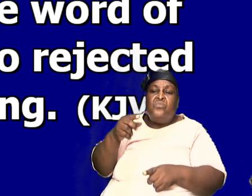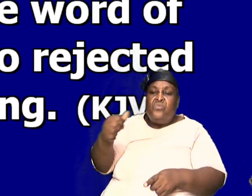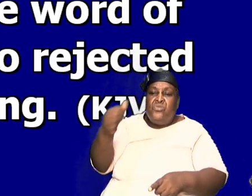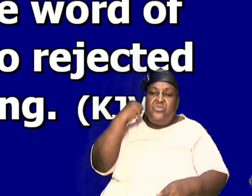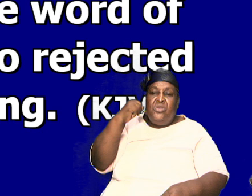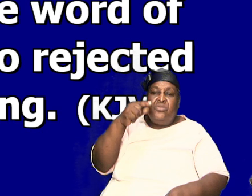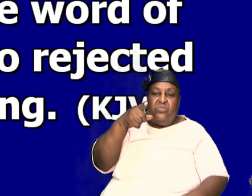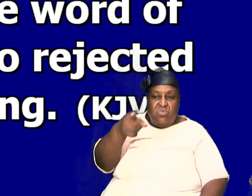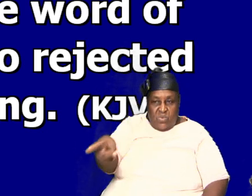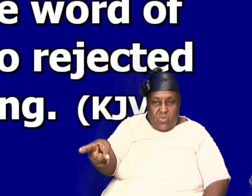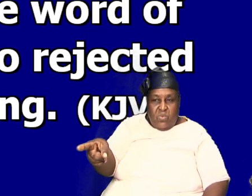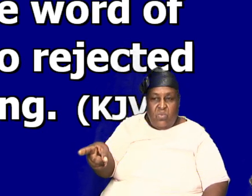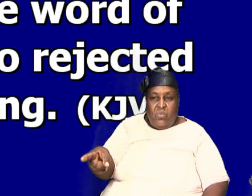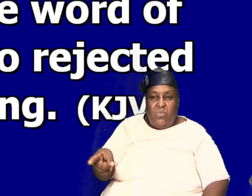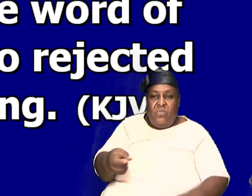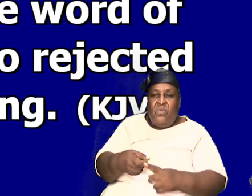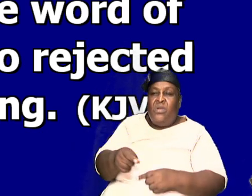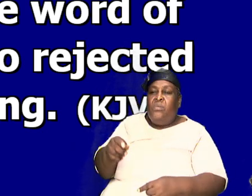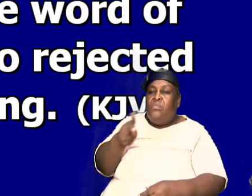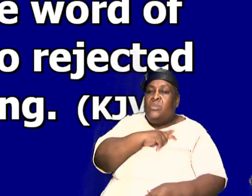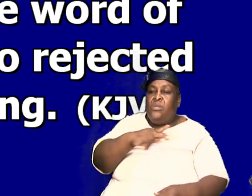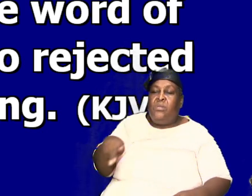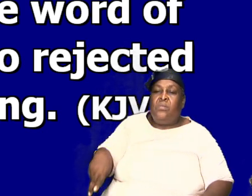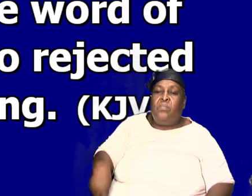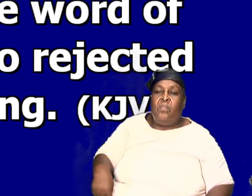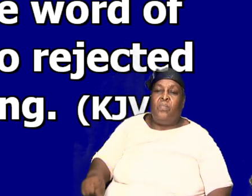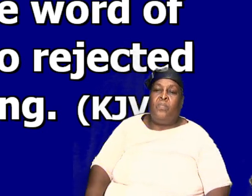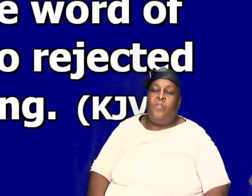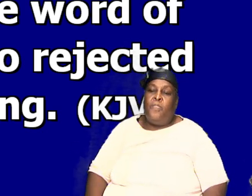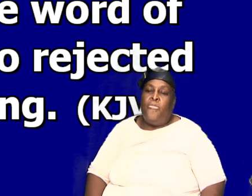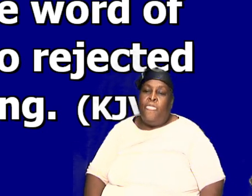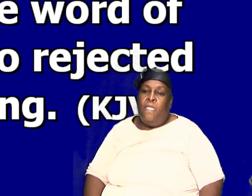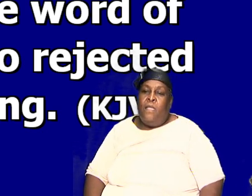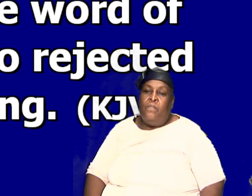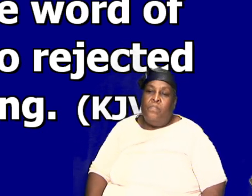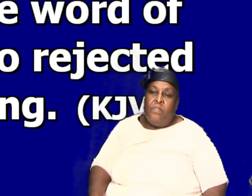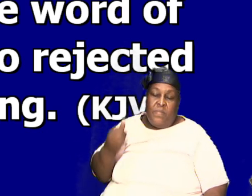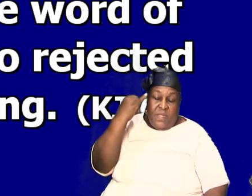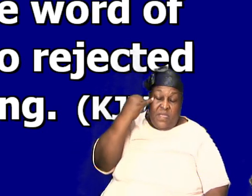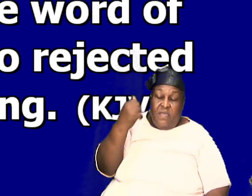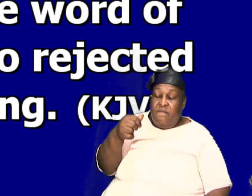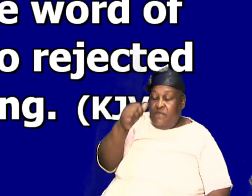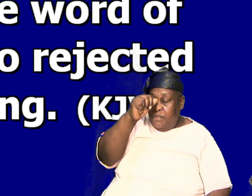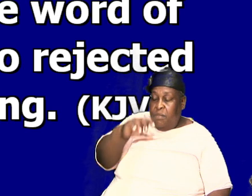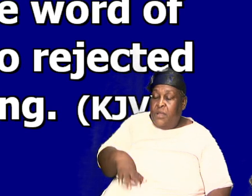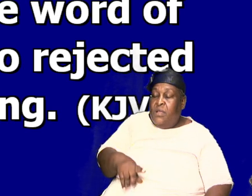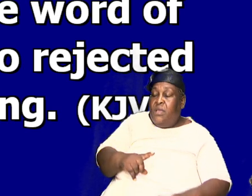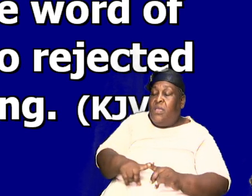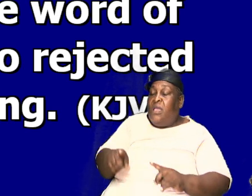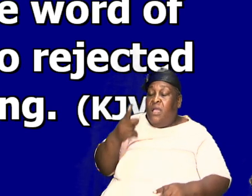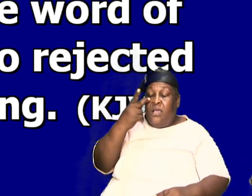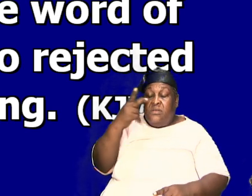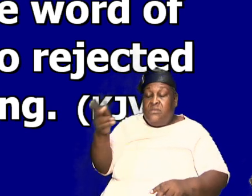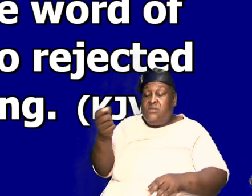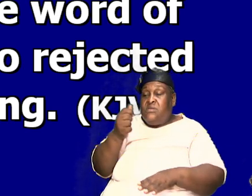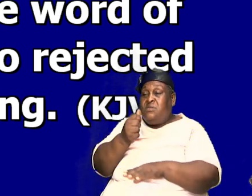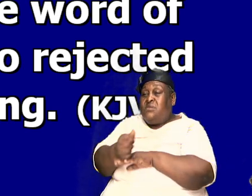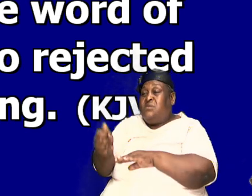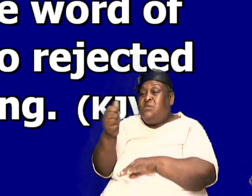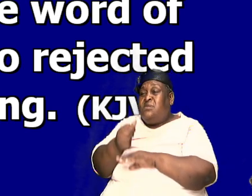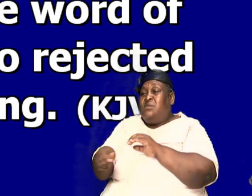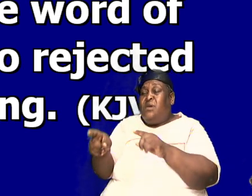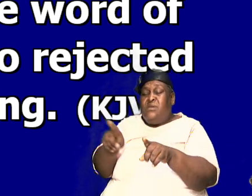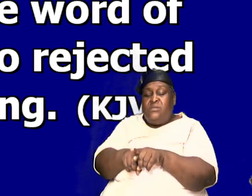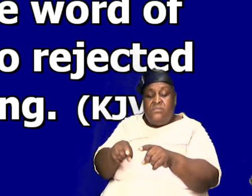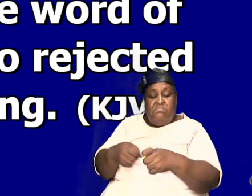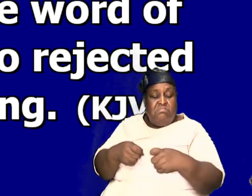Go back to the slide. If the man cannot see his fault, if the man cannot see himself as a